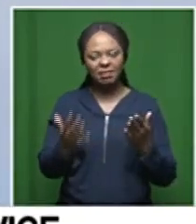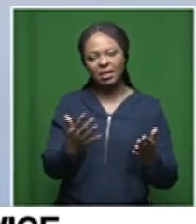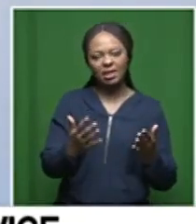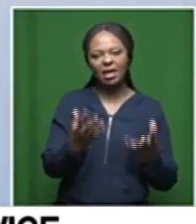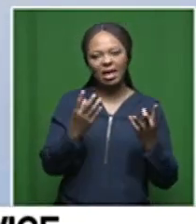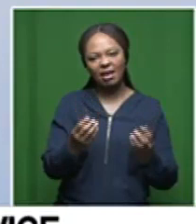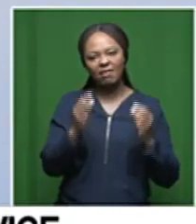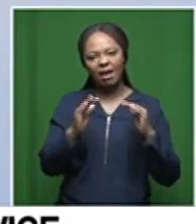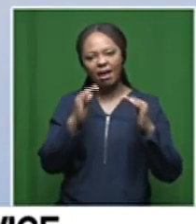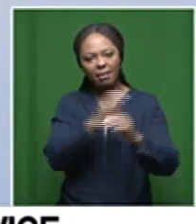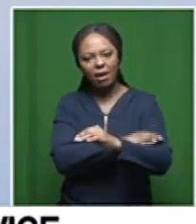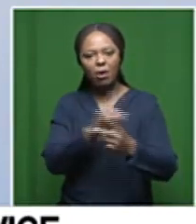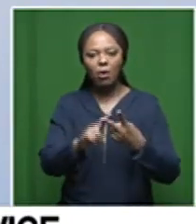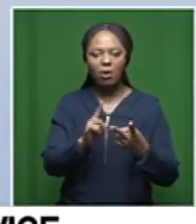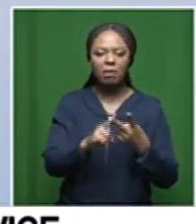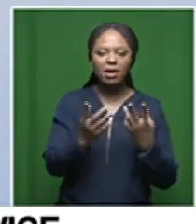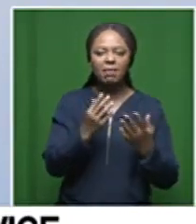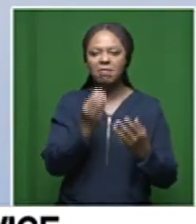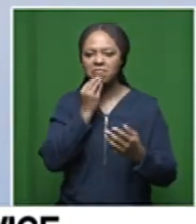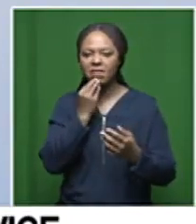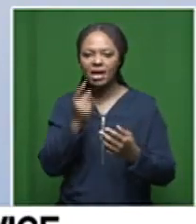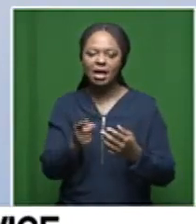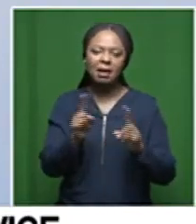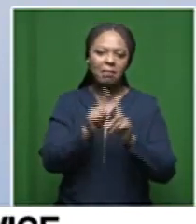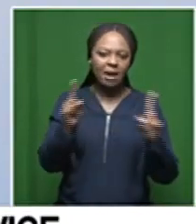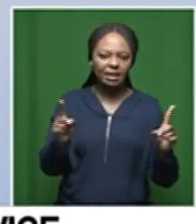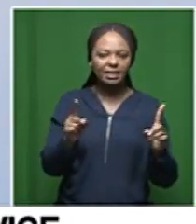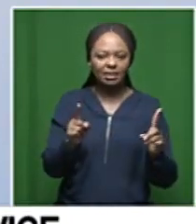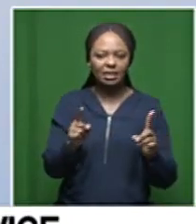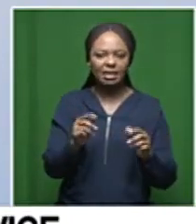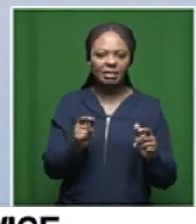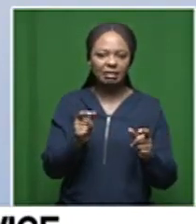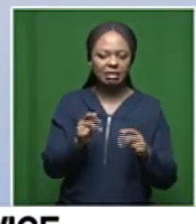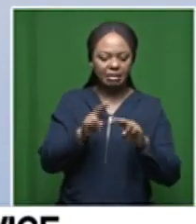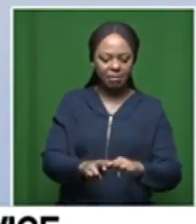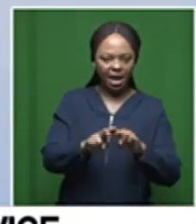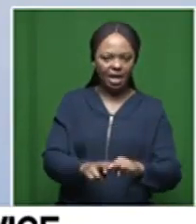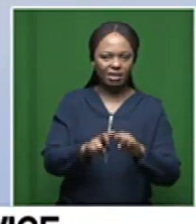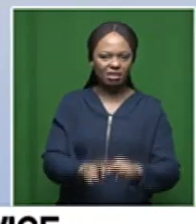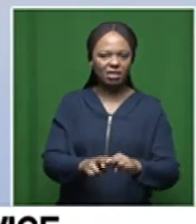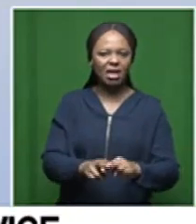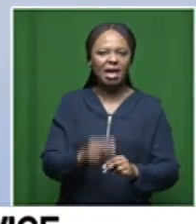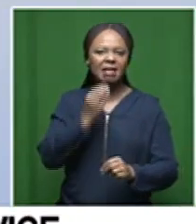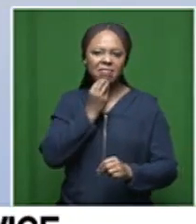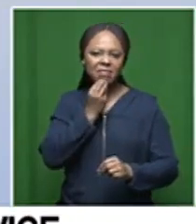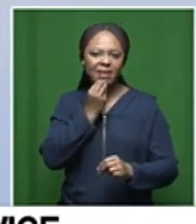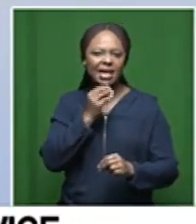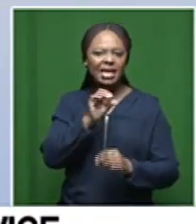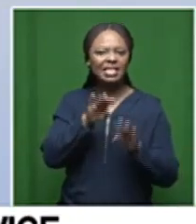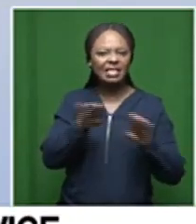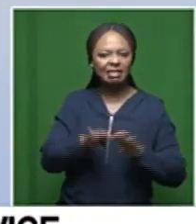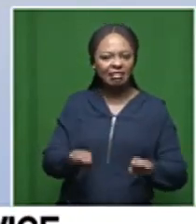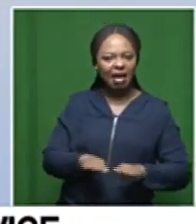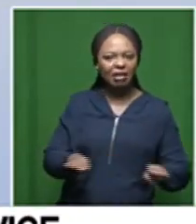have a condition such as diabetes, provided that medical condition is well controlled. So those conditions that,